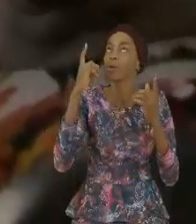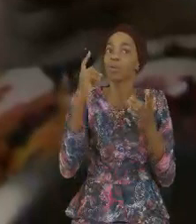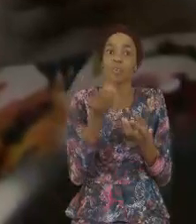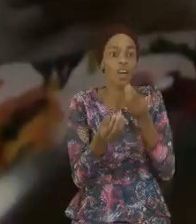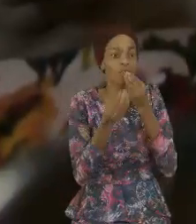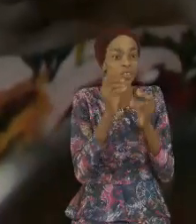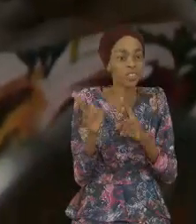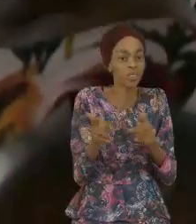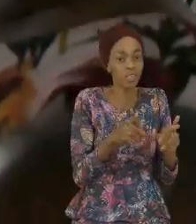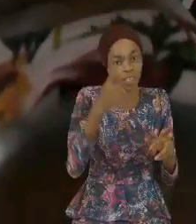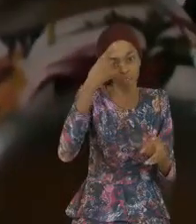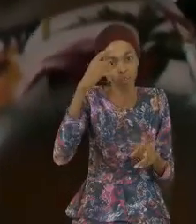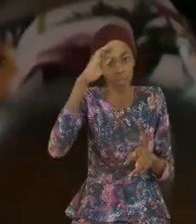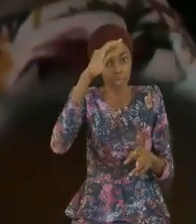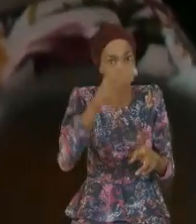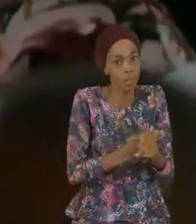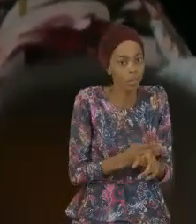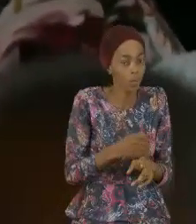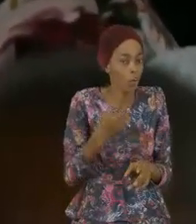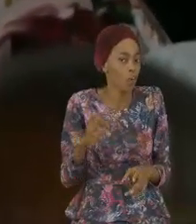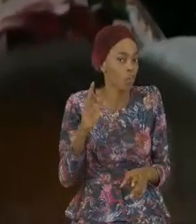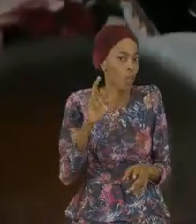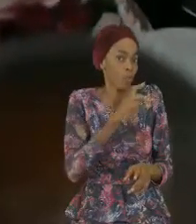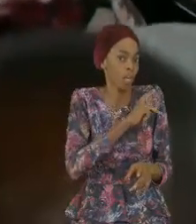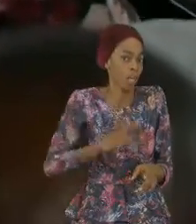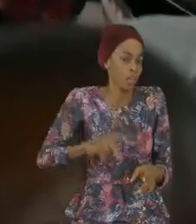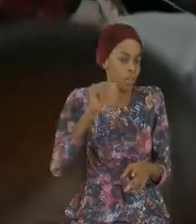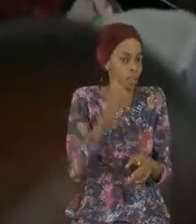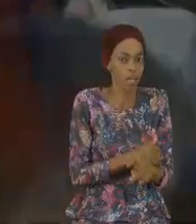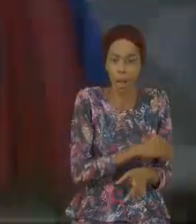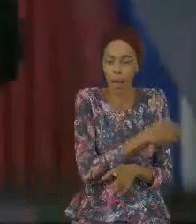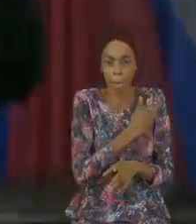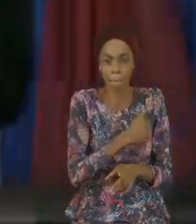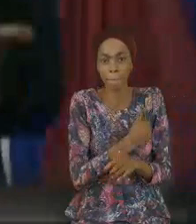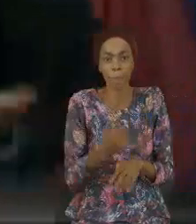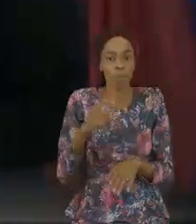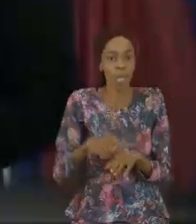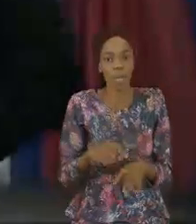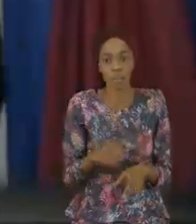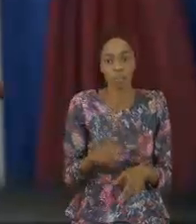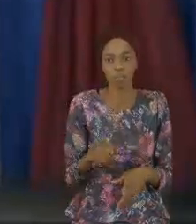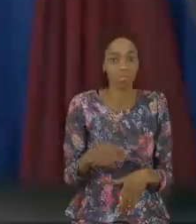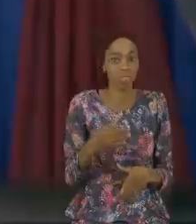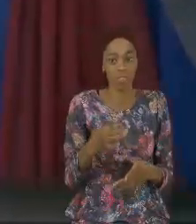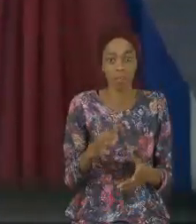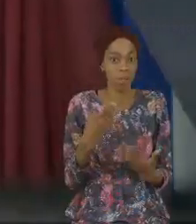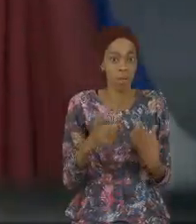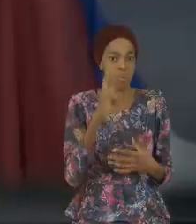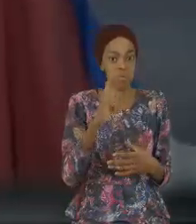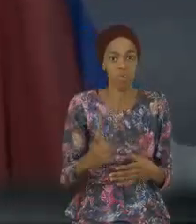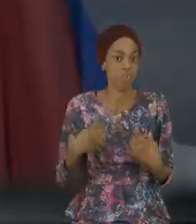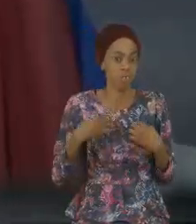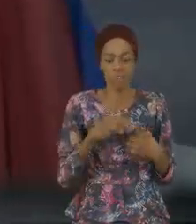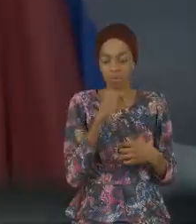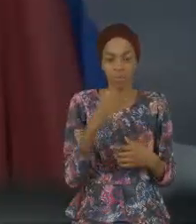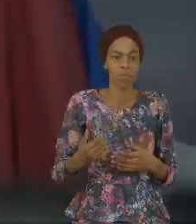for the son of Pharaoh's daughter. And any time, one clothes you have not even worn it too much, this